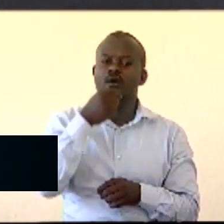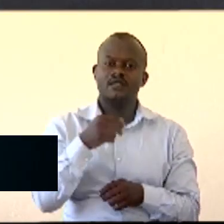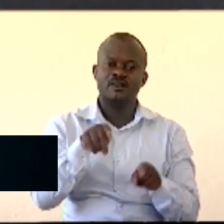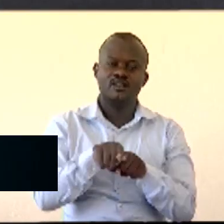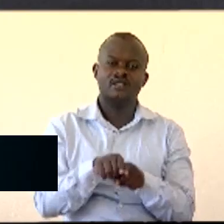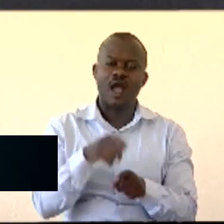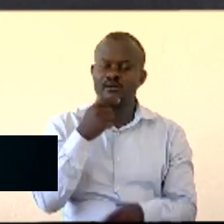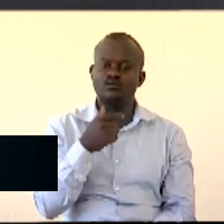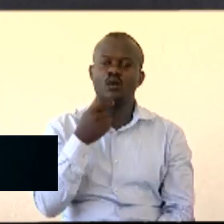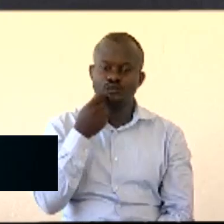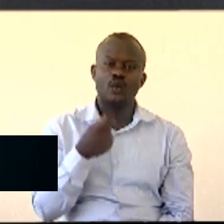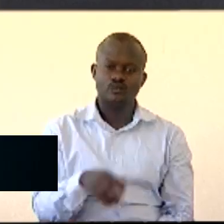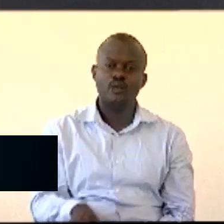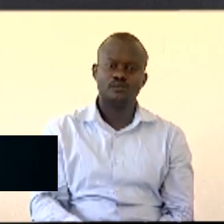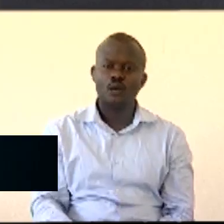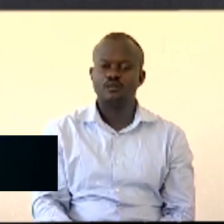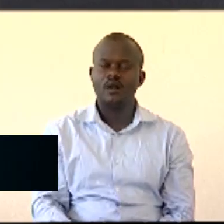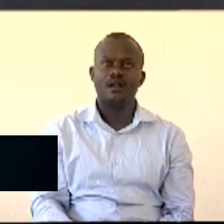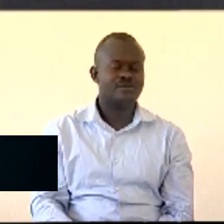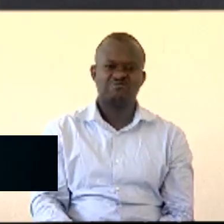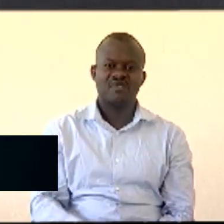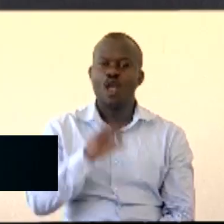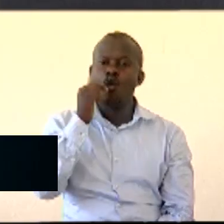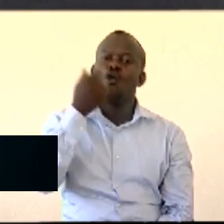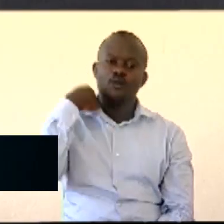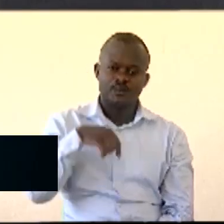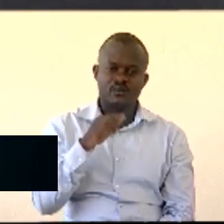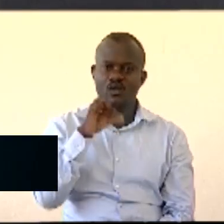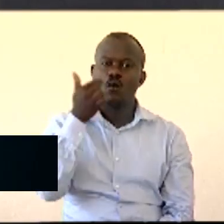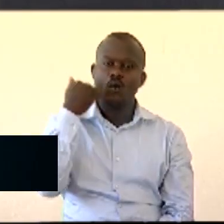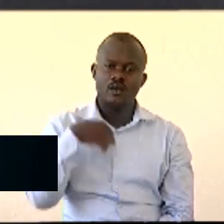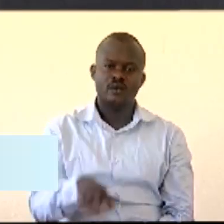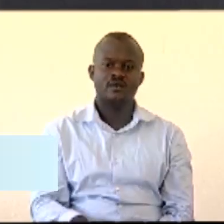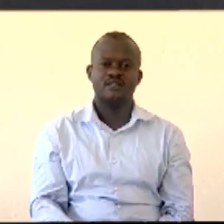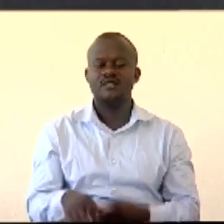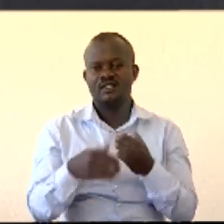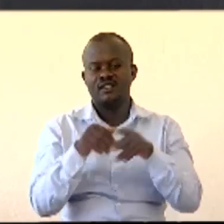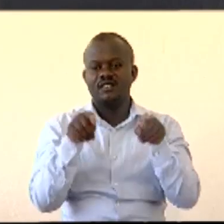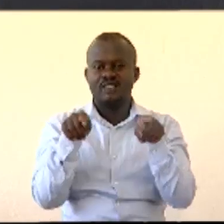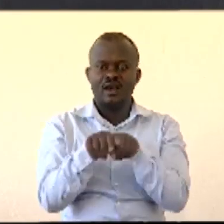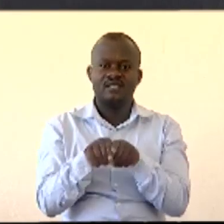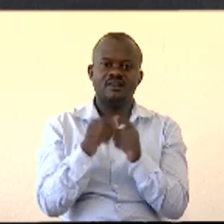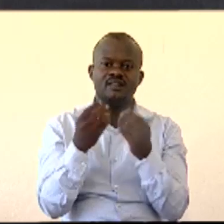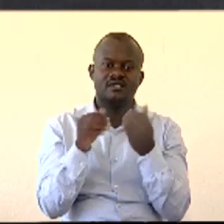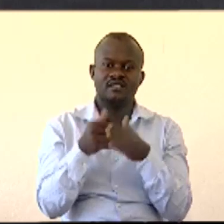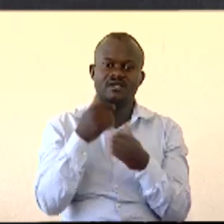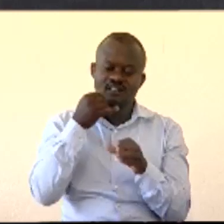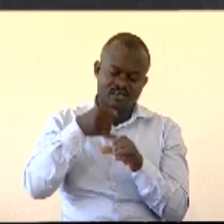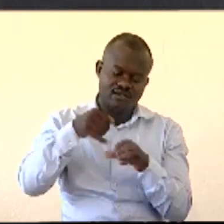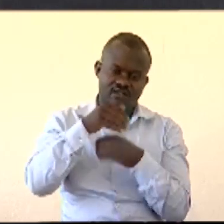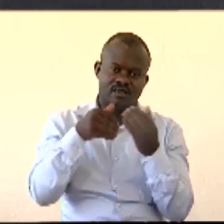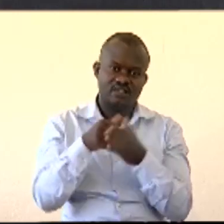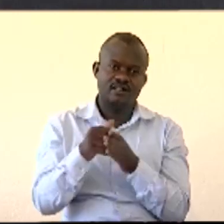chewing any other type of the food. So that is why I'm saying it is as easy, because it involves addition